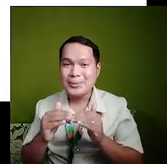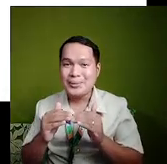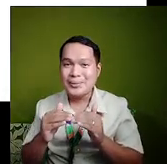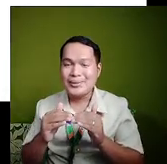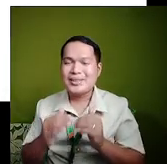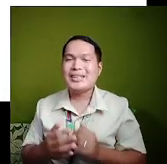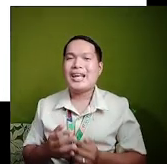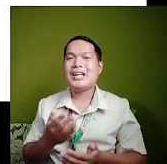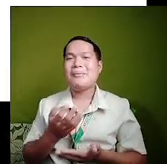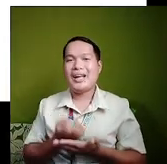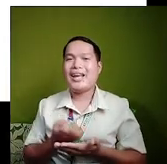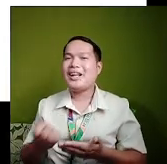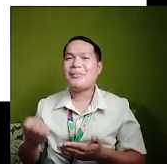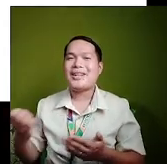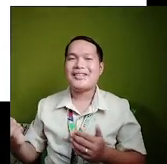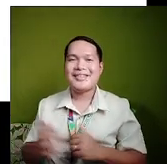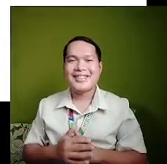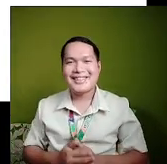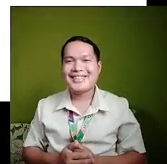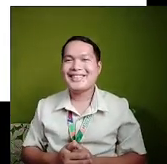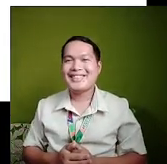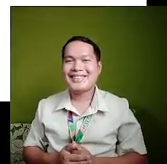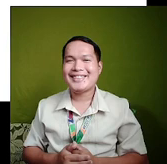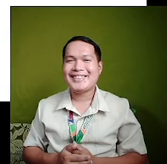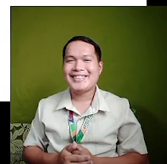equal to and then mga elements